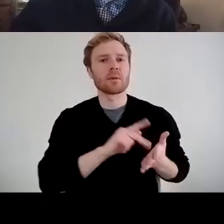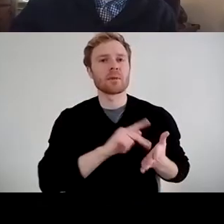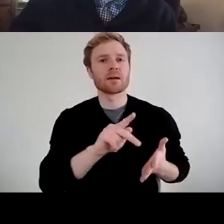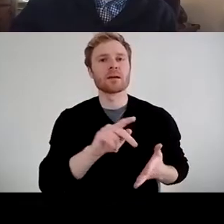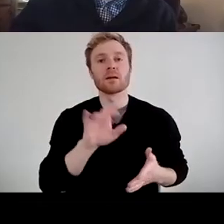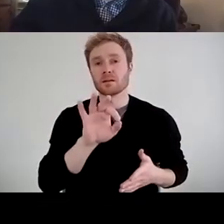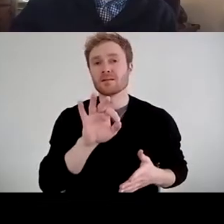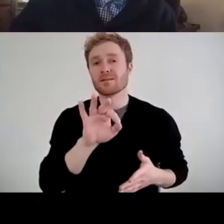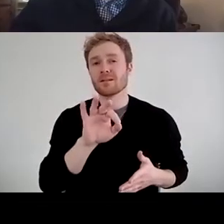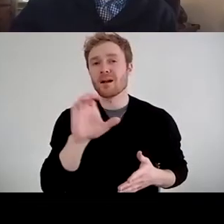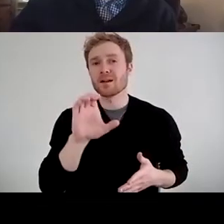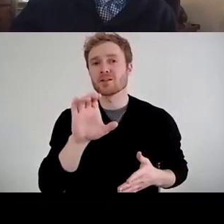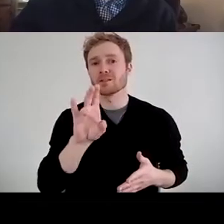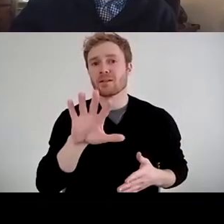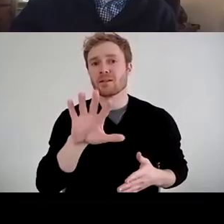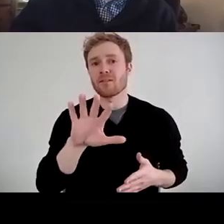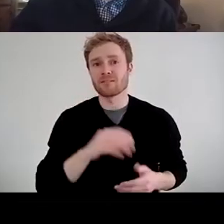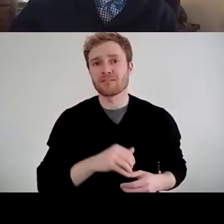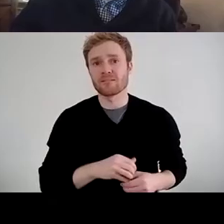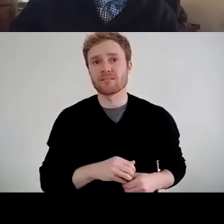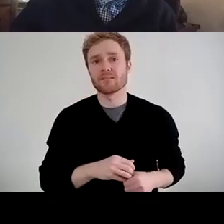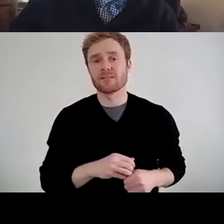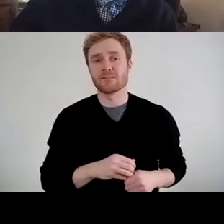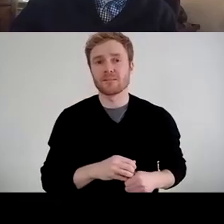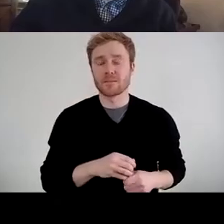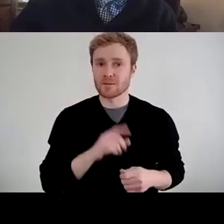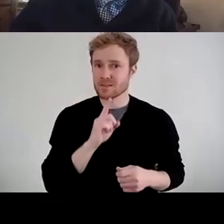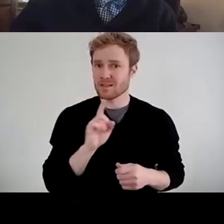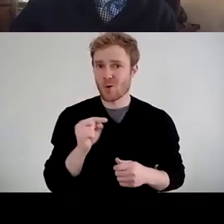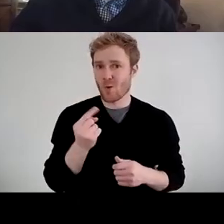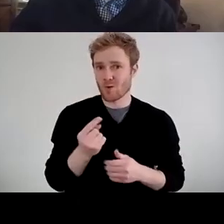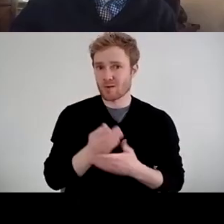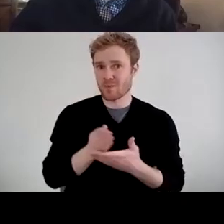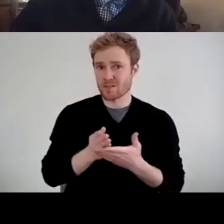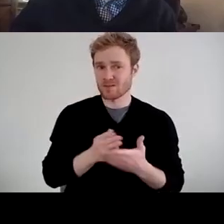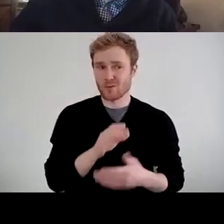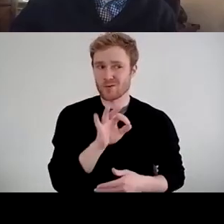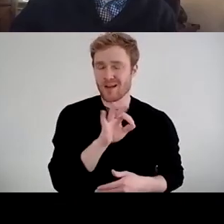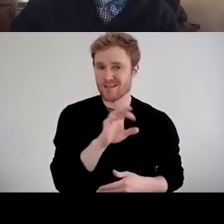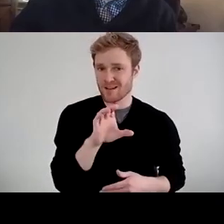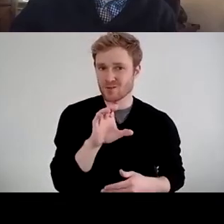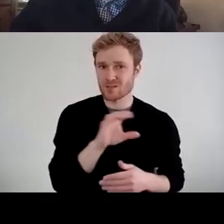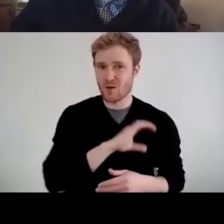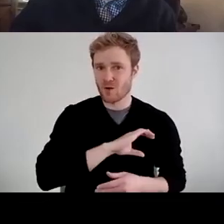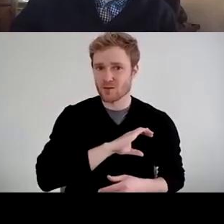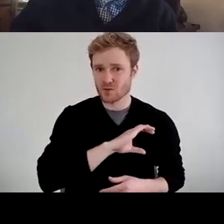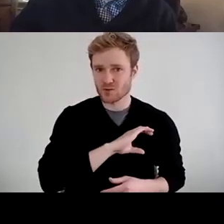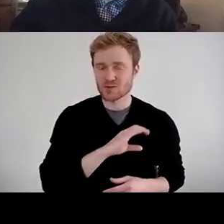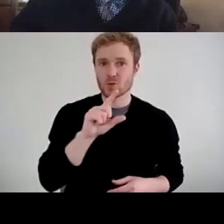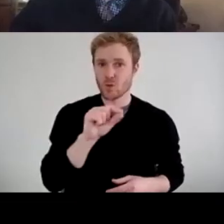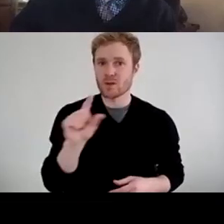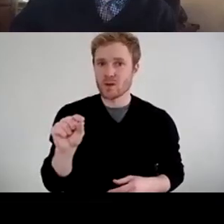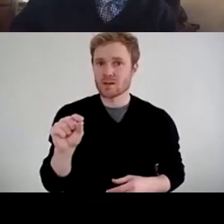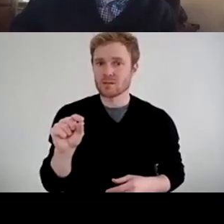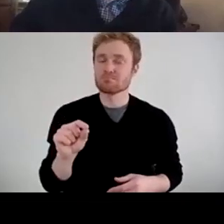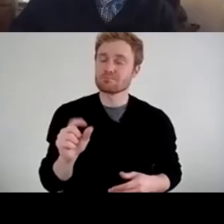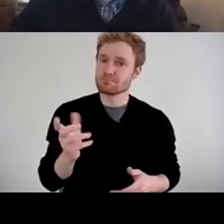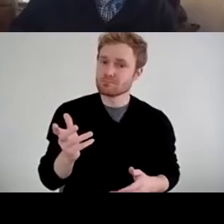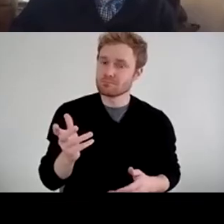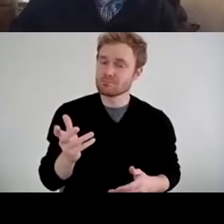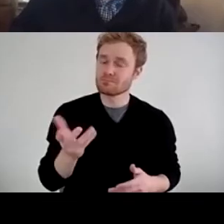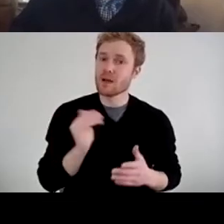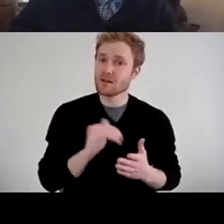forecasting that has to happen. I do want to point out, as you've heard me say before, that the last